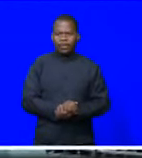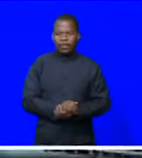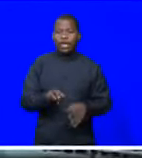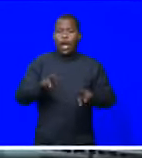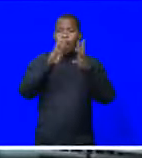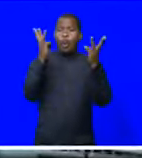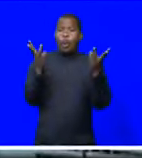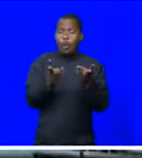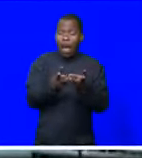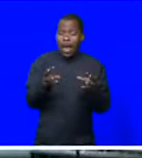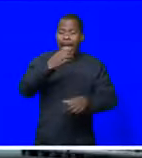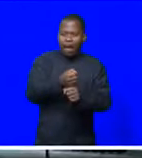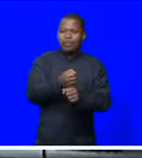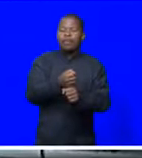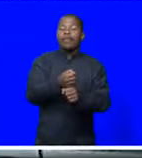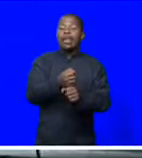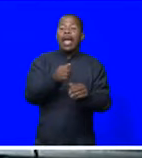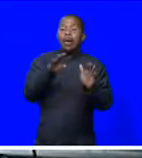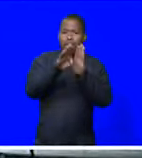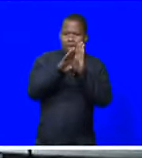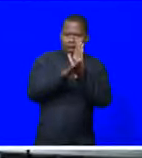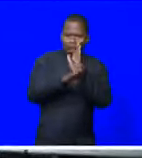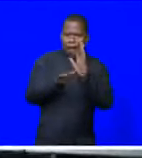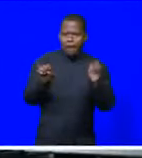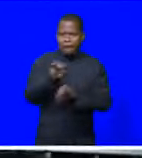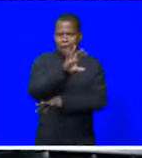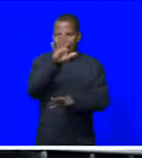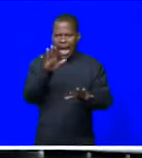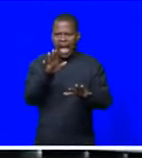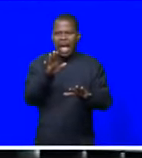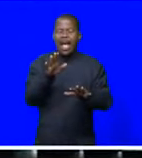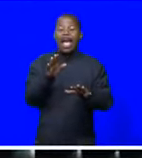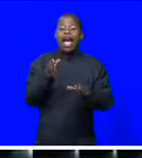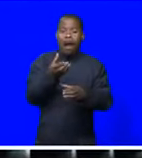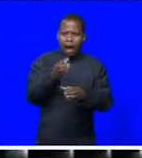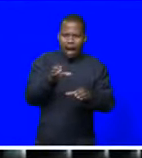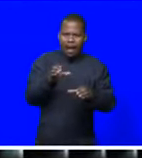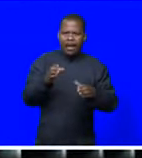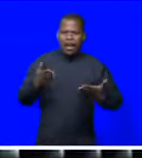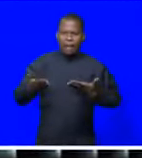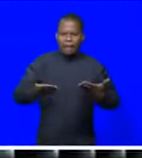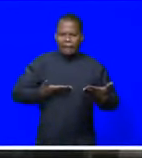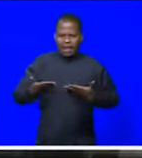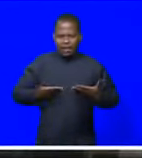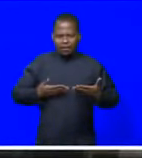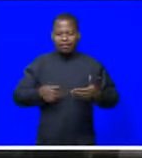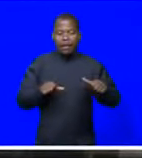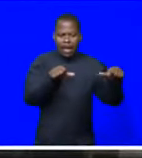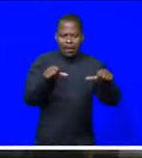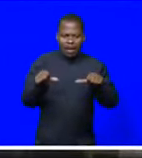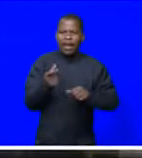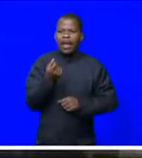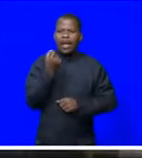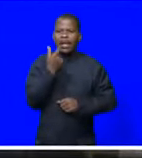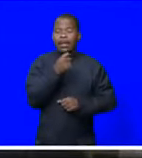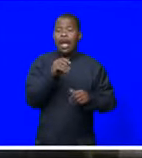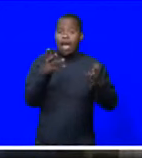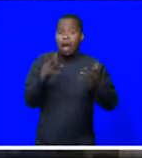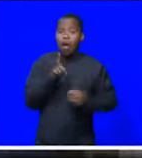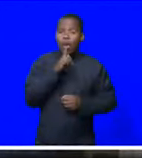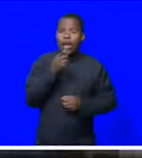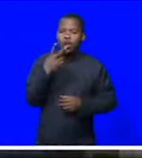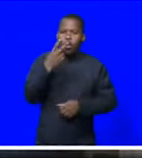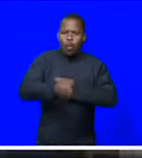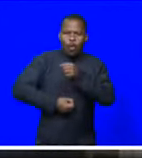The World Bank usually announces rankings annually. However, this has not happened in the past